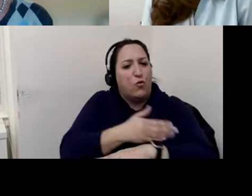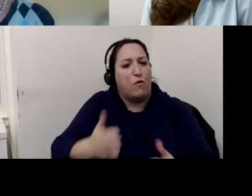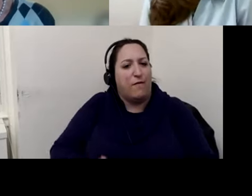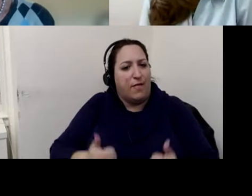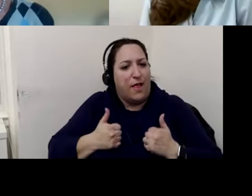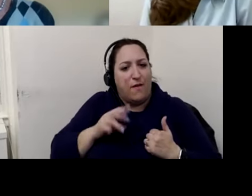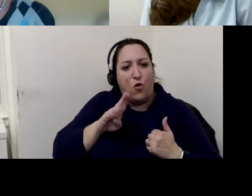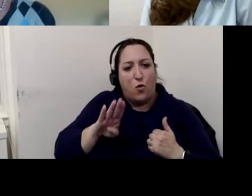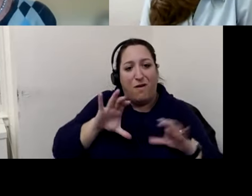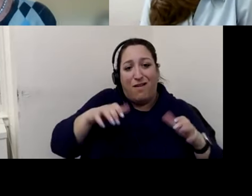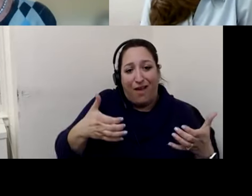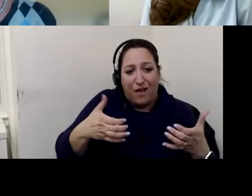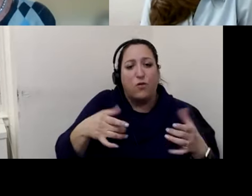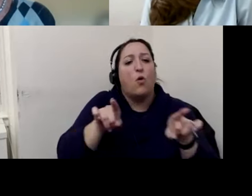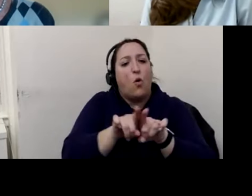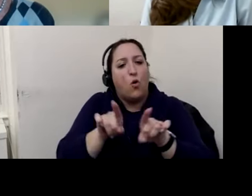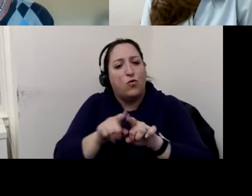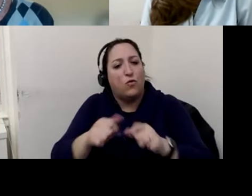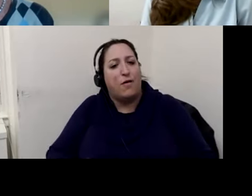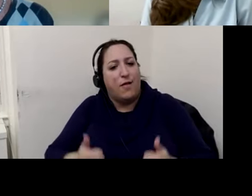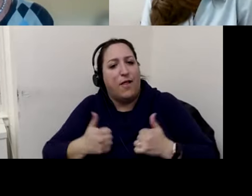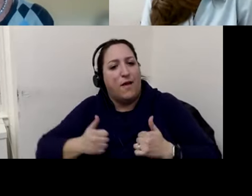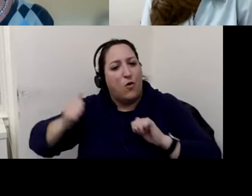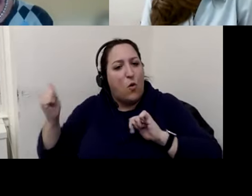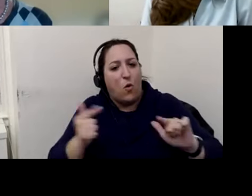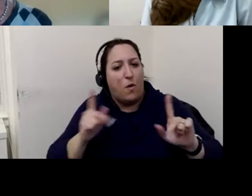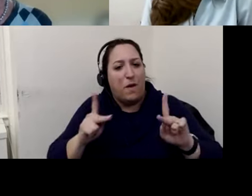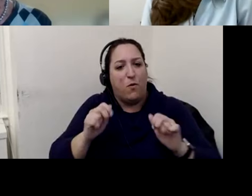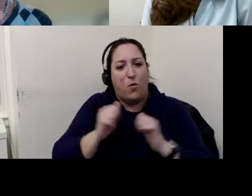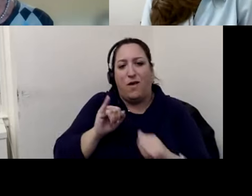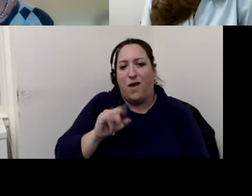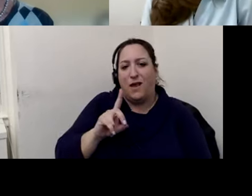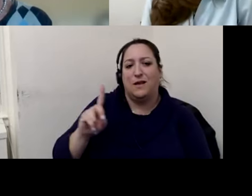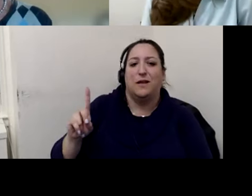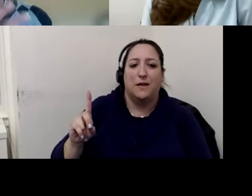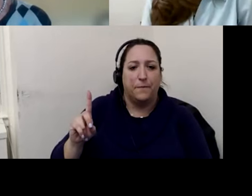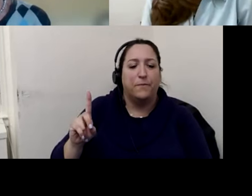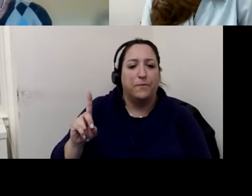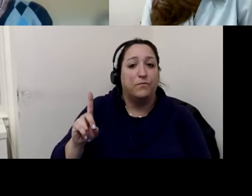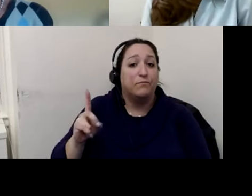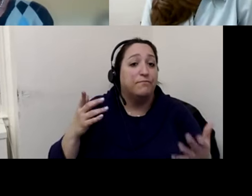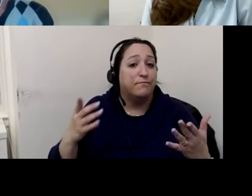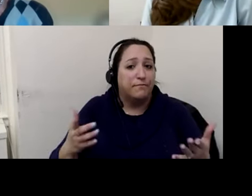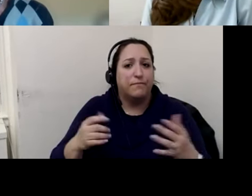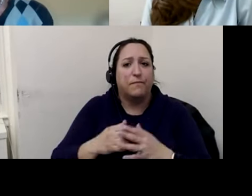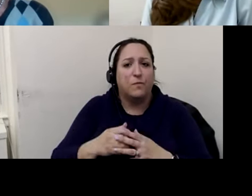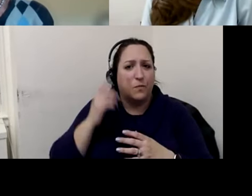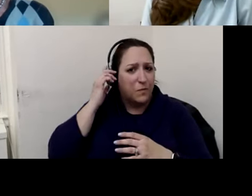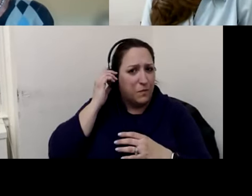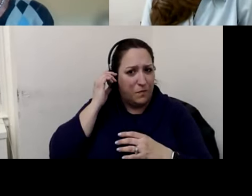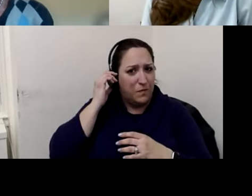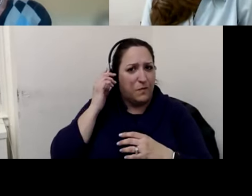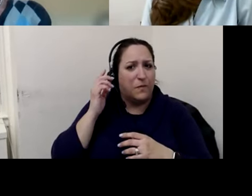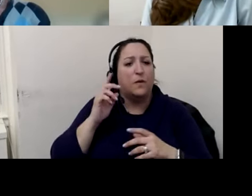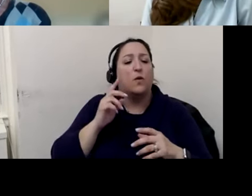Willowbrook class, as well as the lives of all people with IDD. So we brought people out